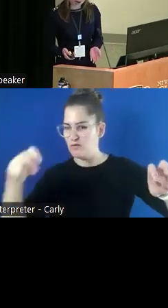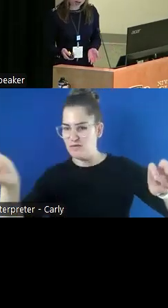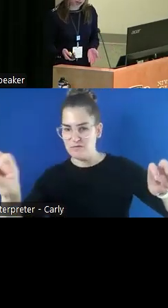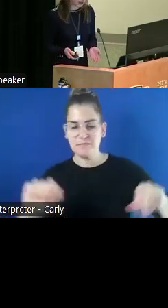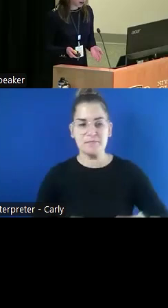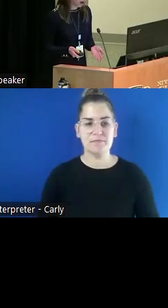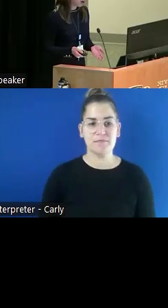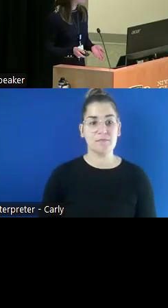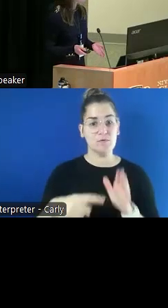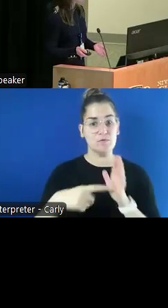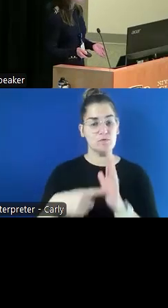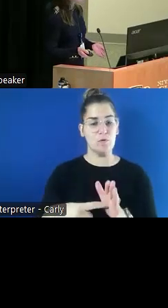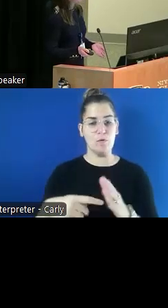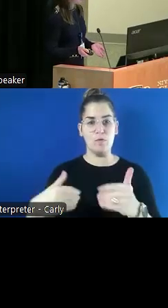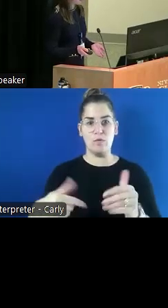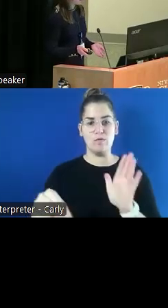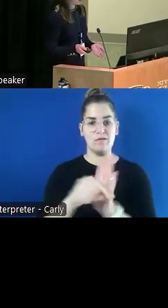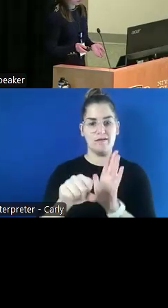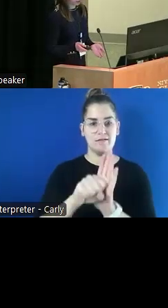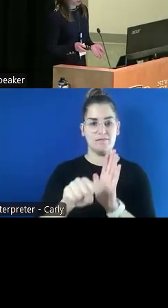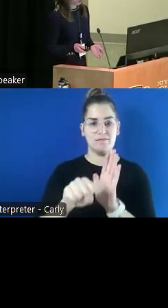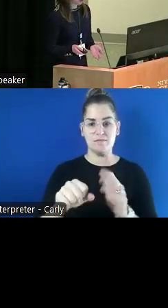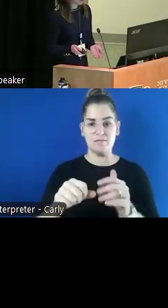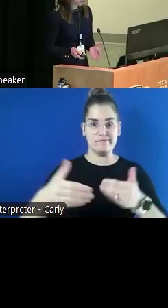longitudinal pattern of negative symptoms.